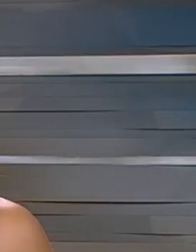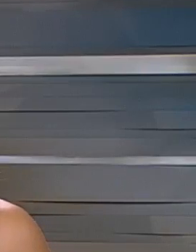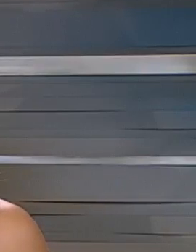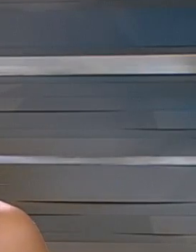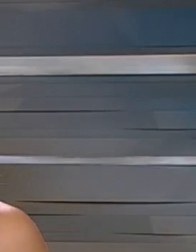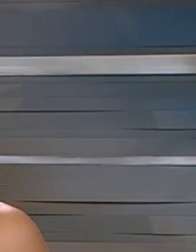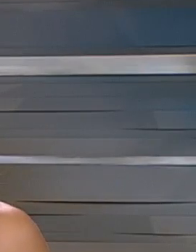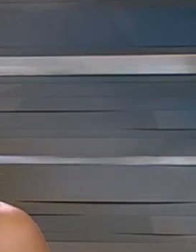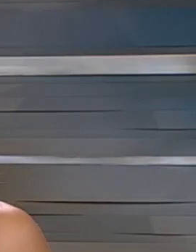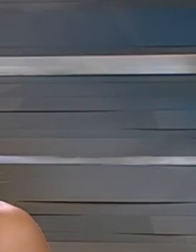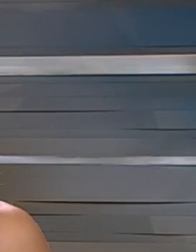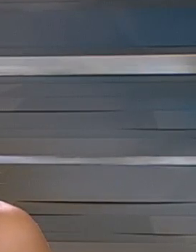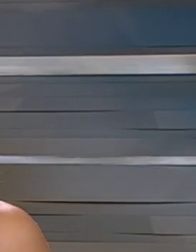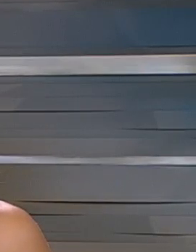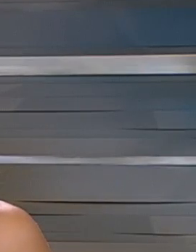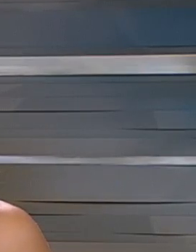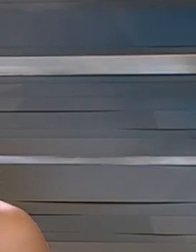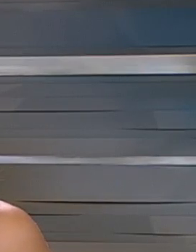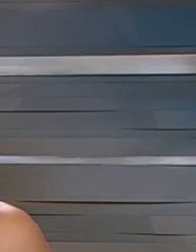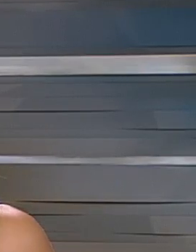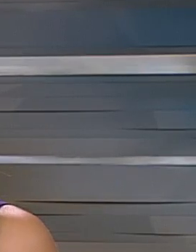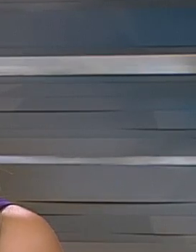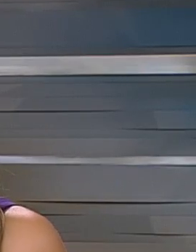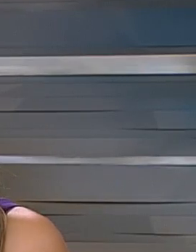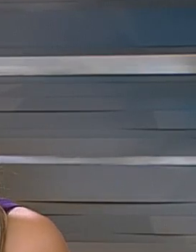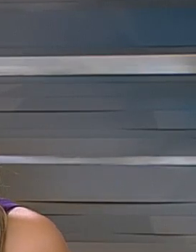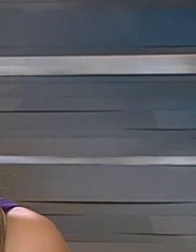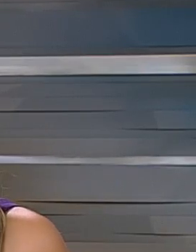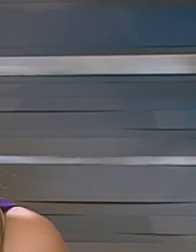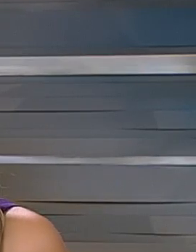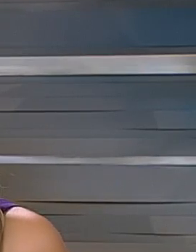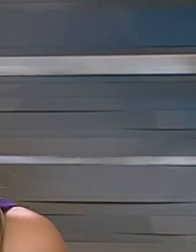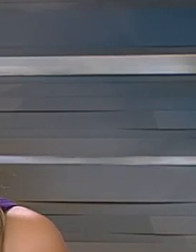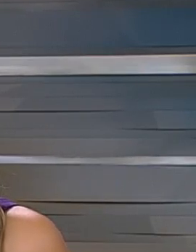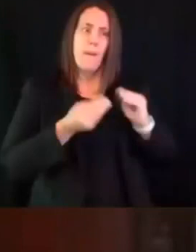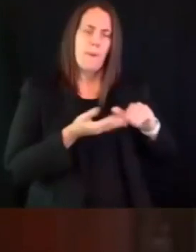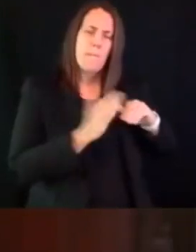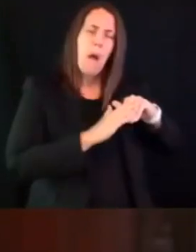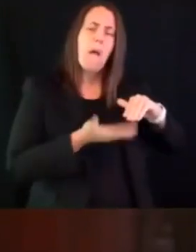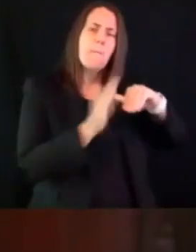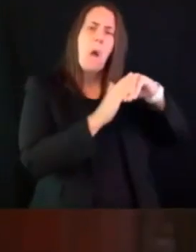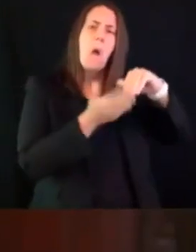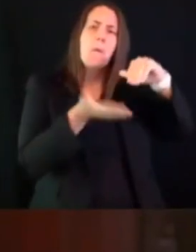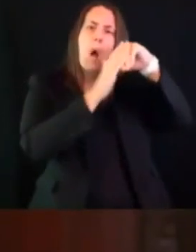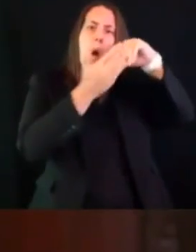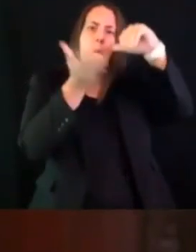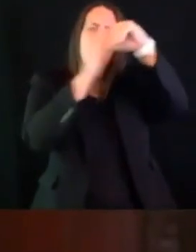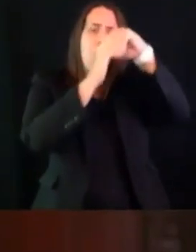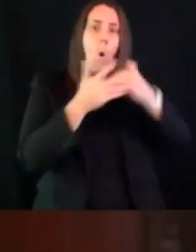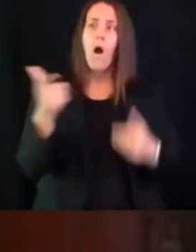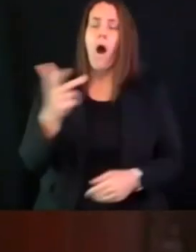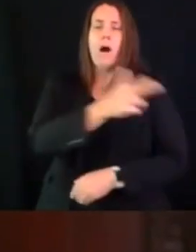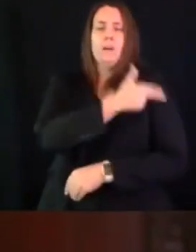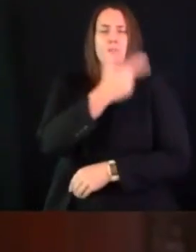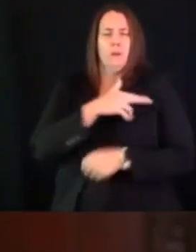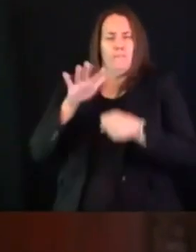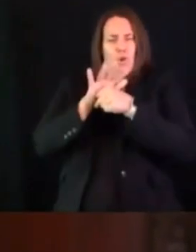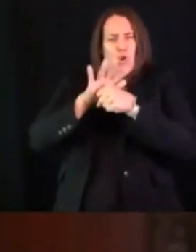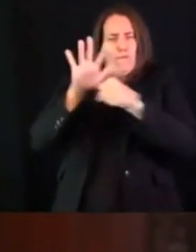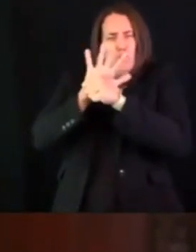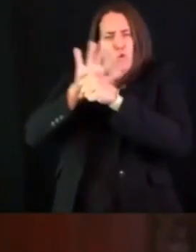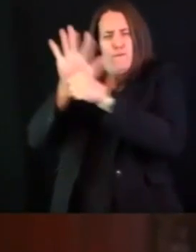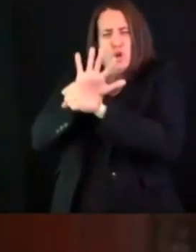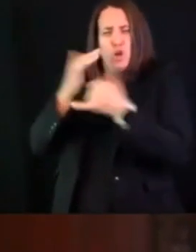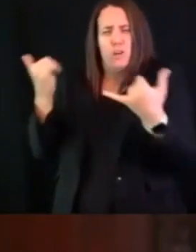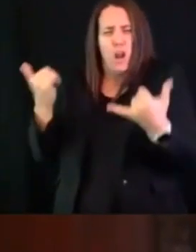Well, Wisconsin's governor is getting more pushback on his effort to curb the spread of COVID-19. Last week, Governor Tony Evers ordered bars and